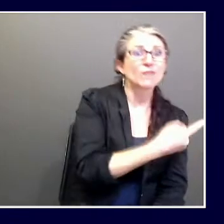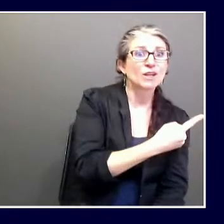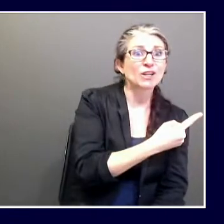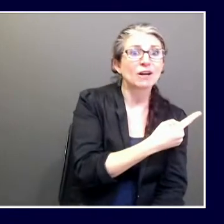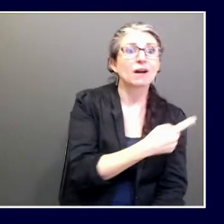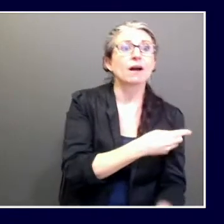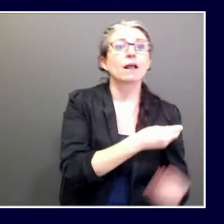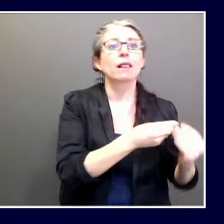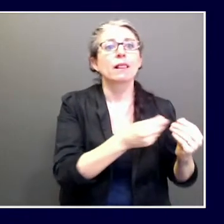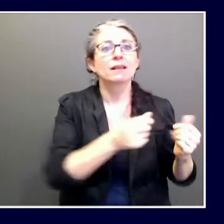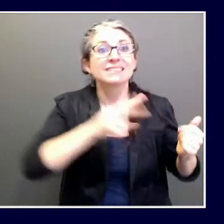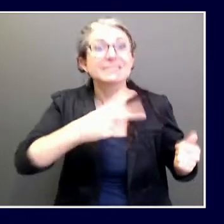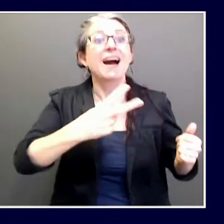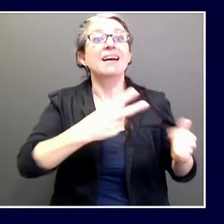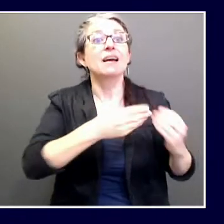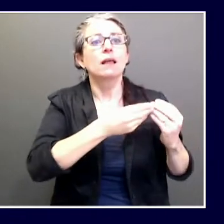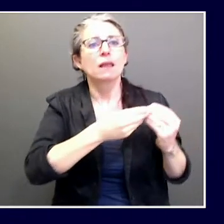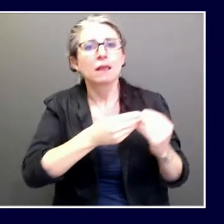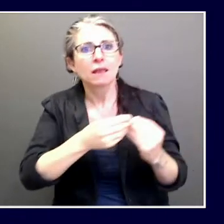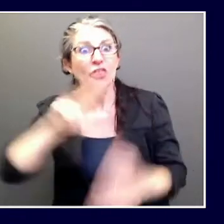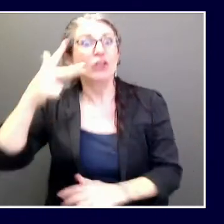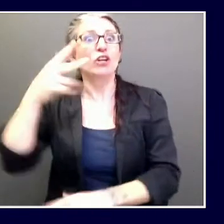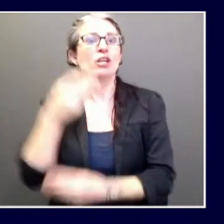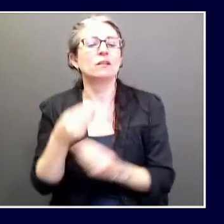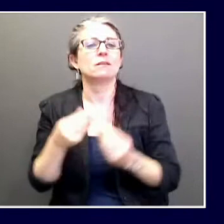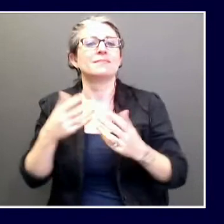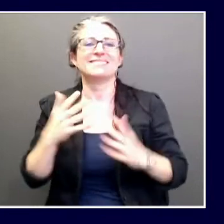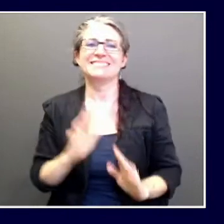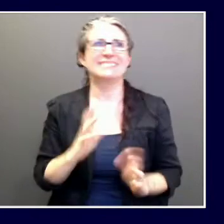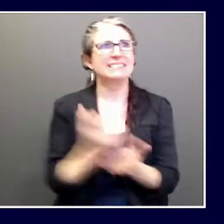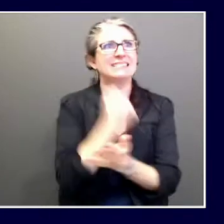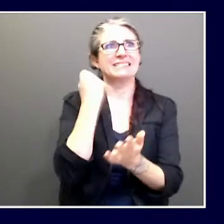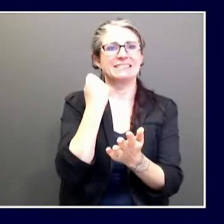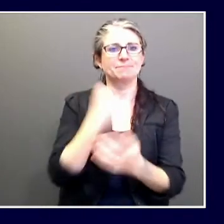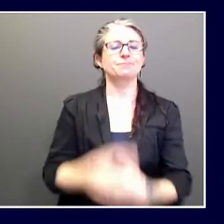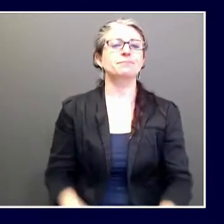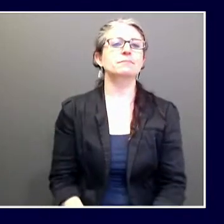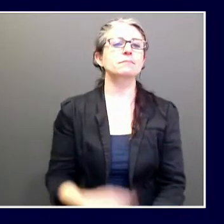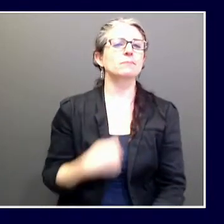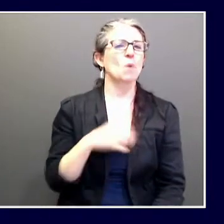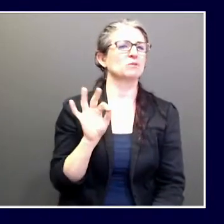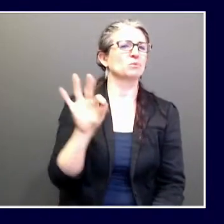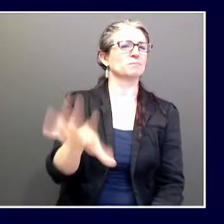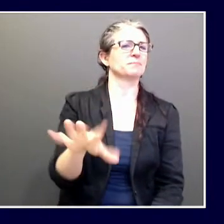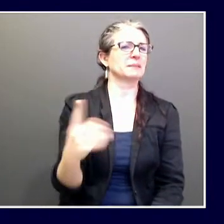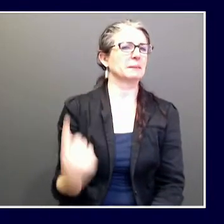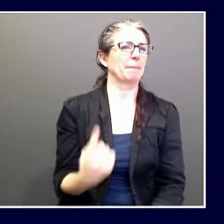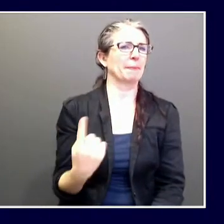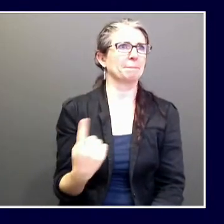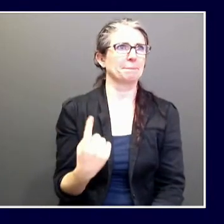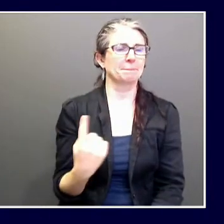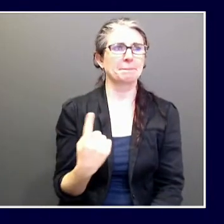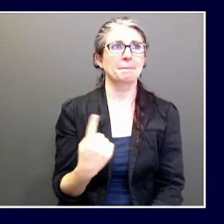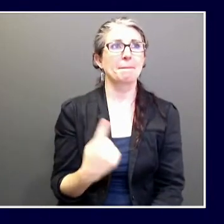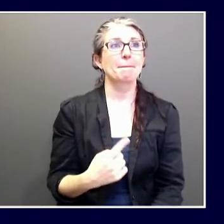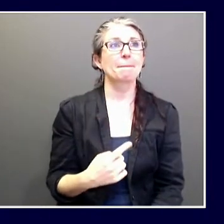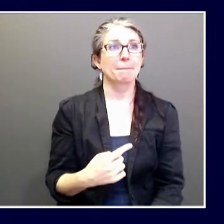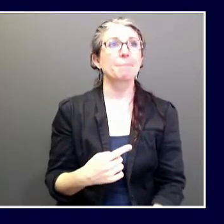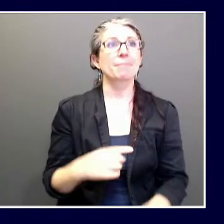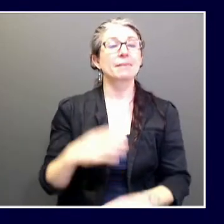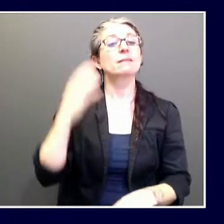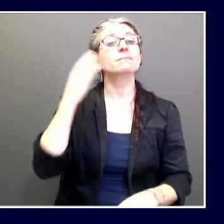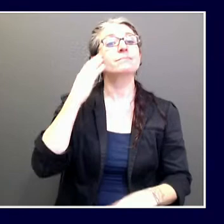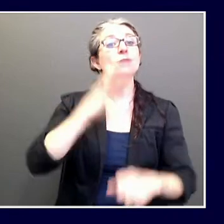And finally, before I turn things over to Commissioner Wambrew, I wanted to take a moment this afternoon to discuss the Omicron variant